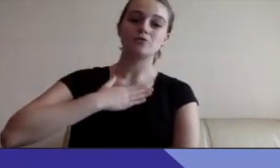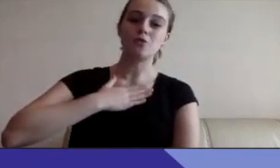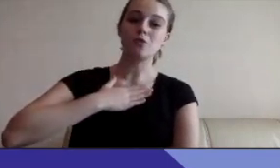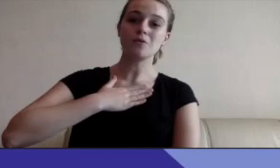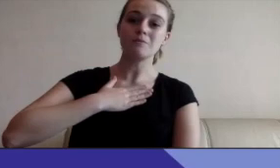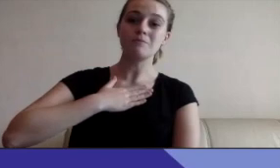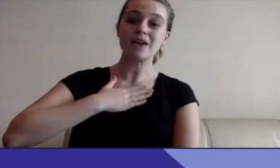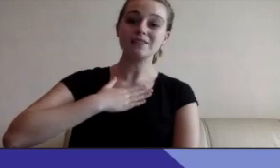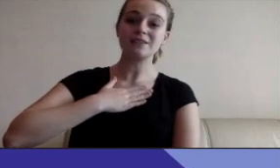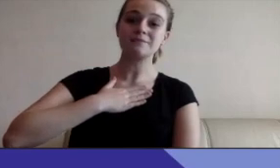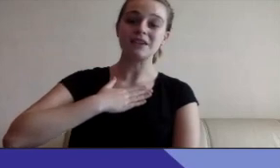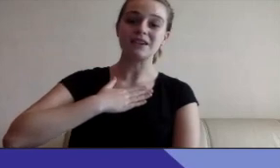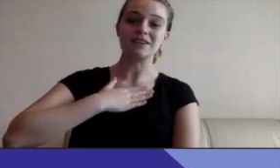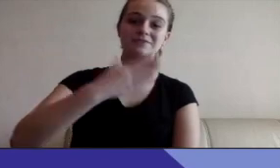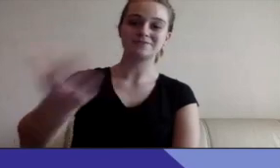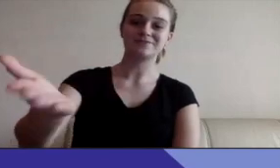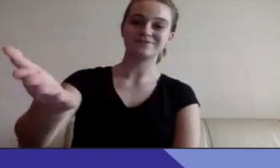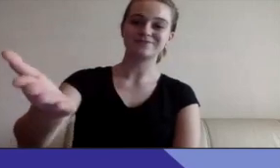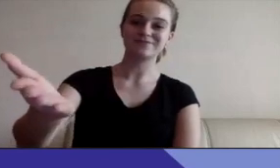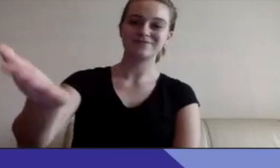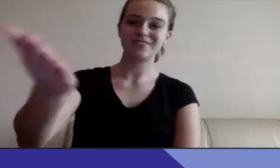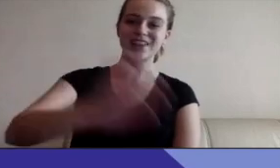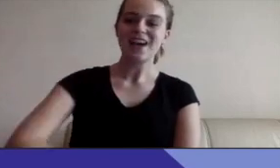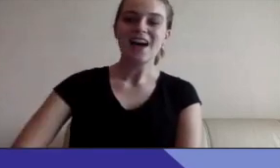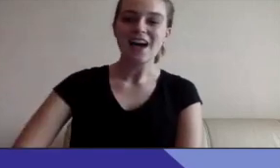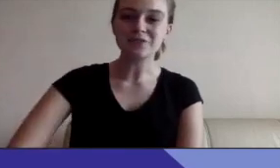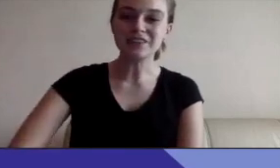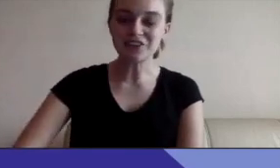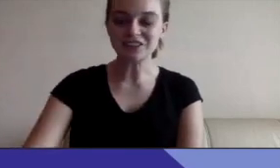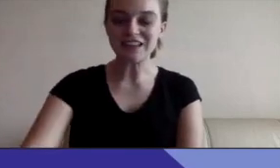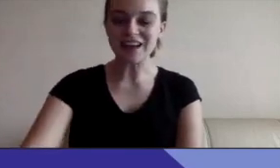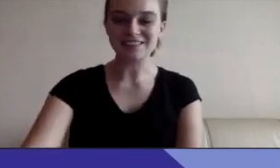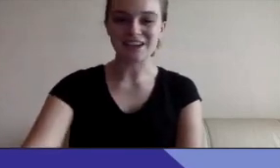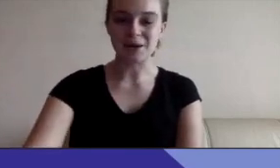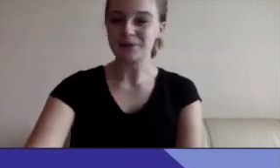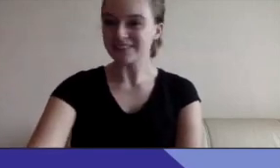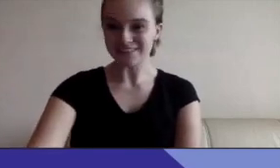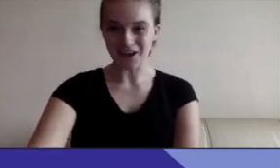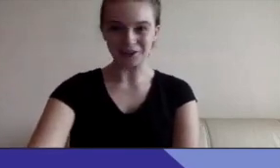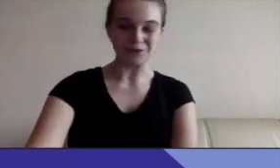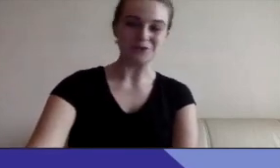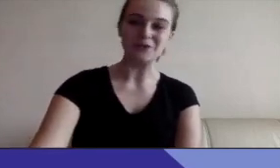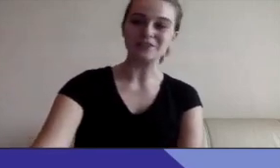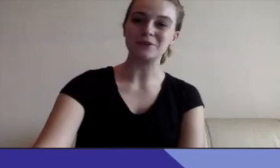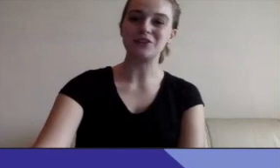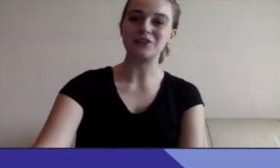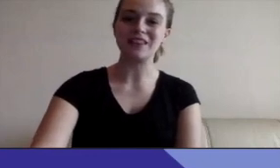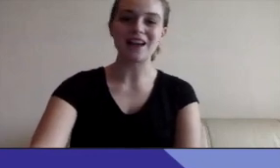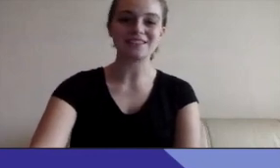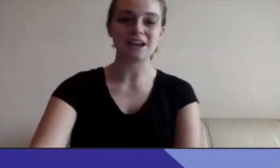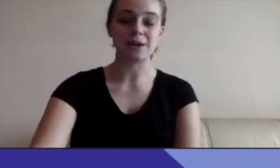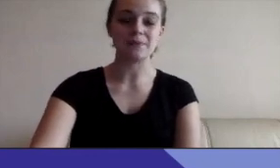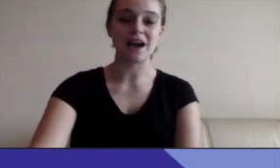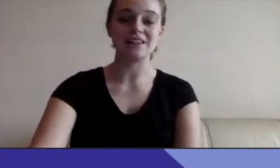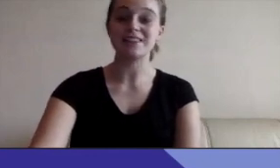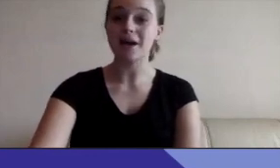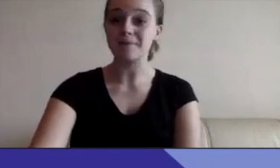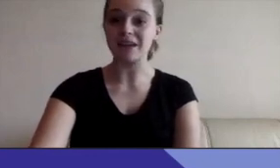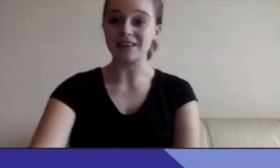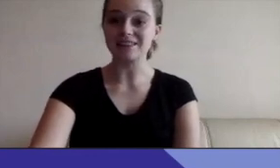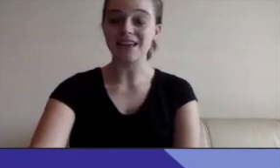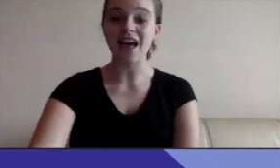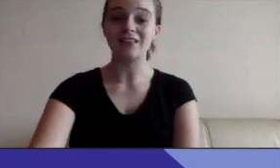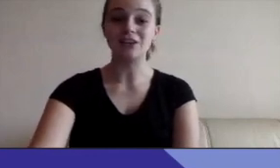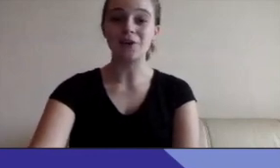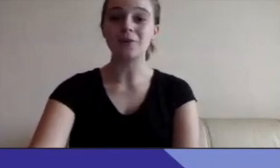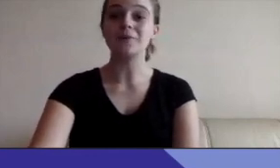Bonjour mes amis. And we learned last time this is not new to us. learned last time that that